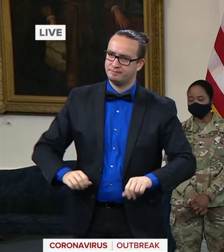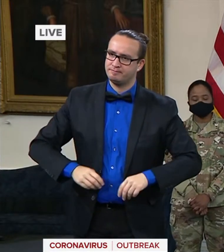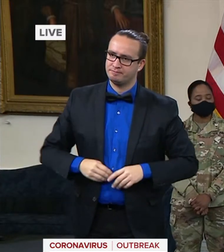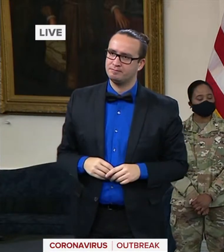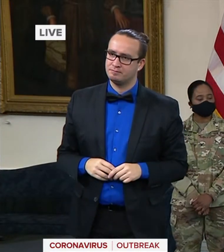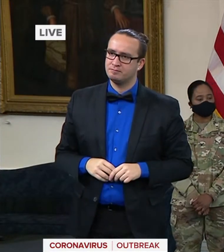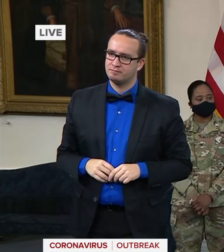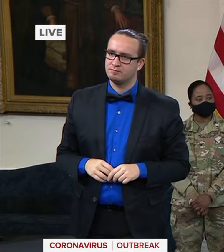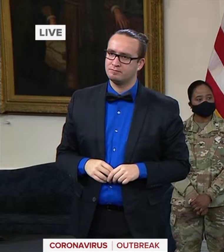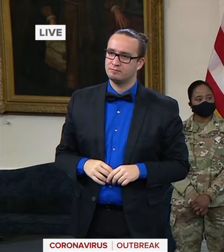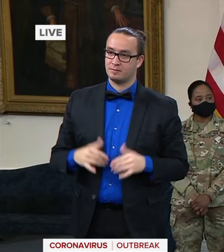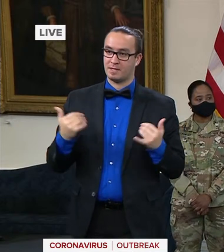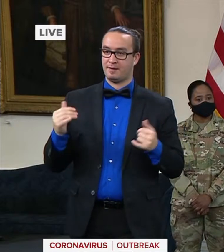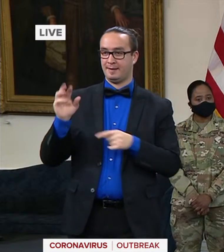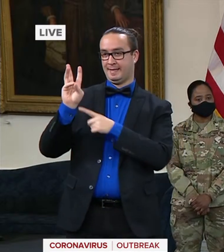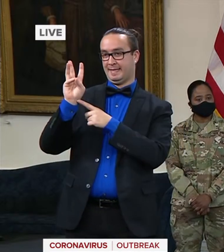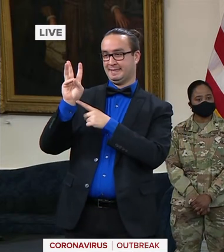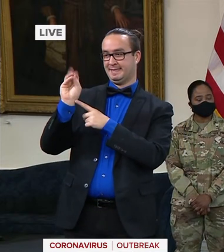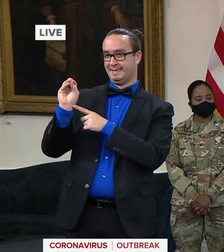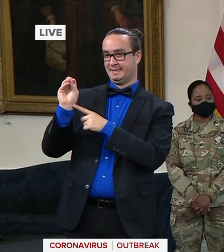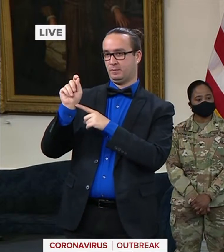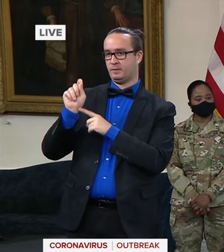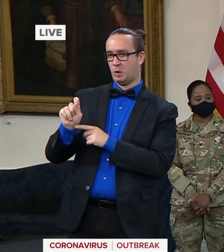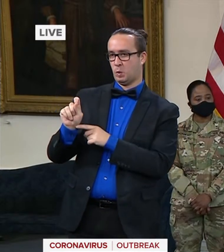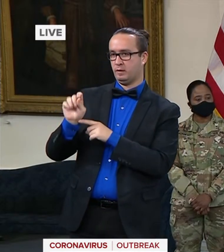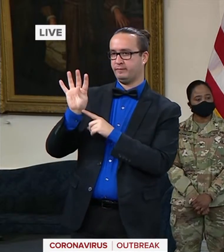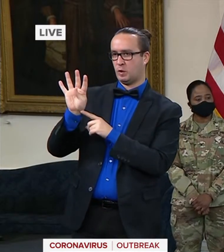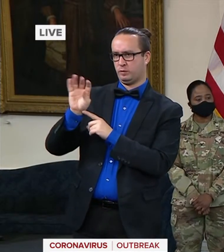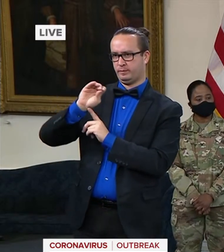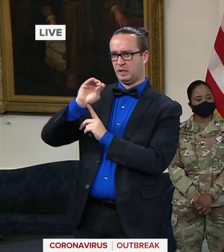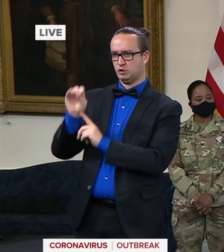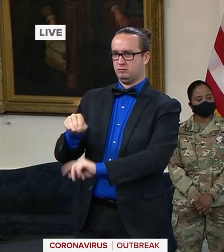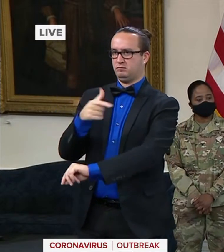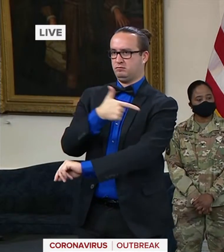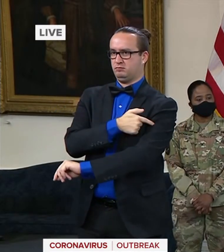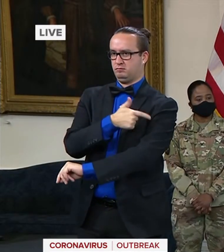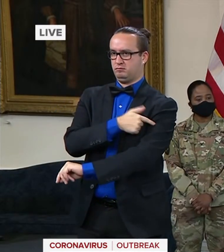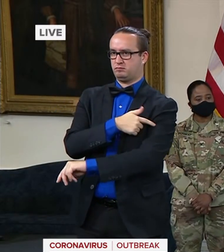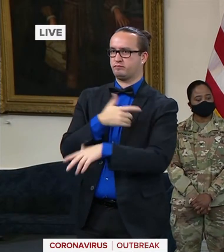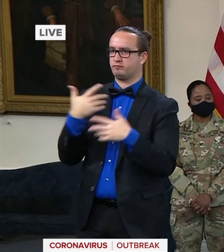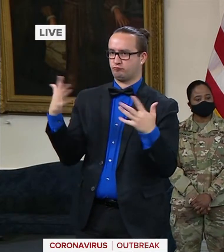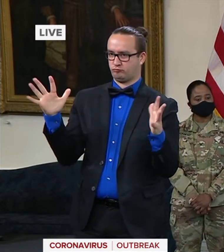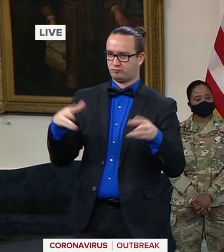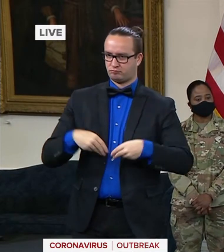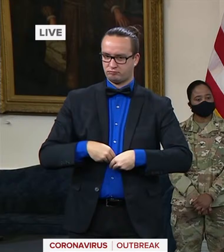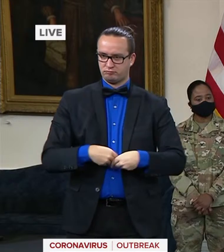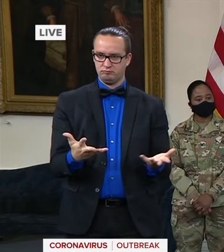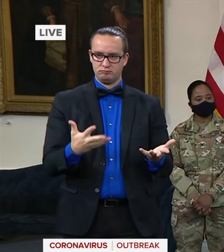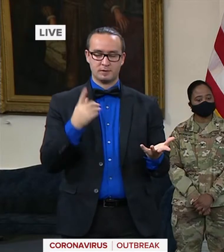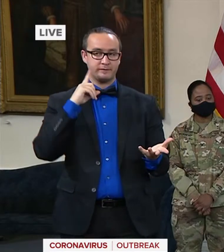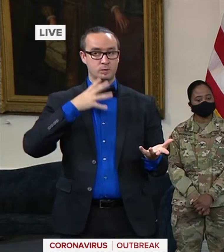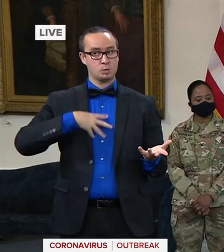of the vaccines are for white residents. Our population is 58.5, so that's slightly more than the